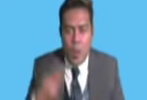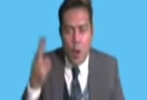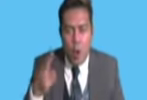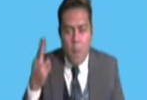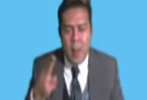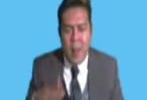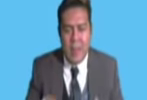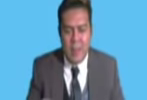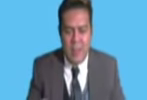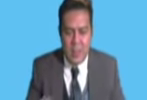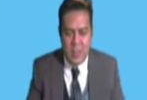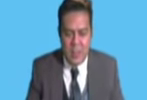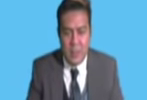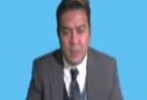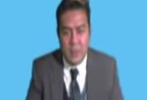activities.